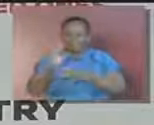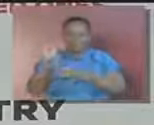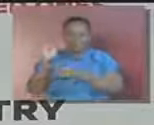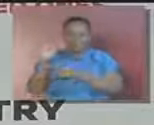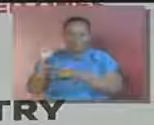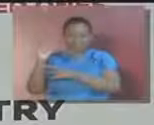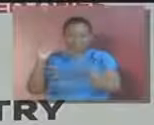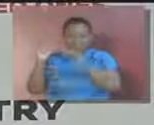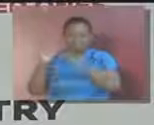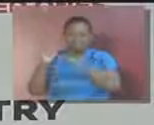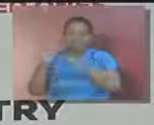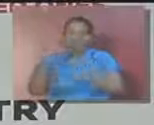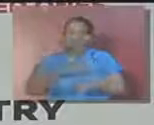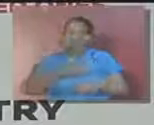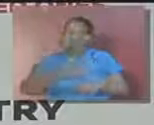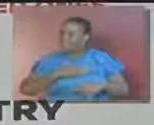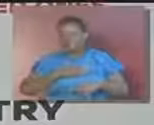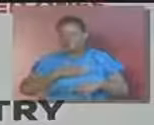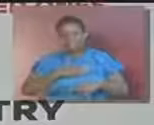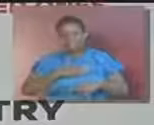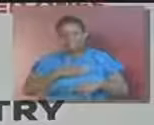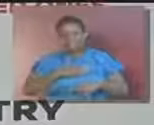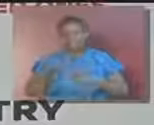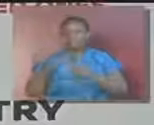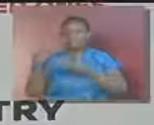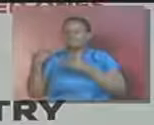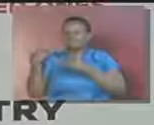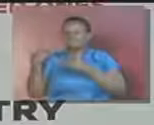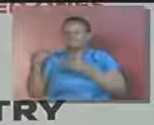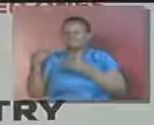sense of